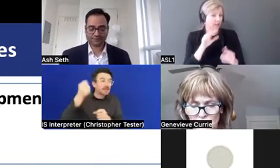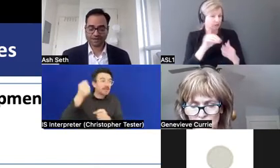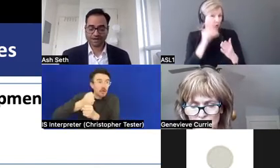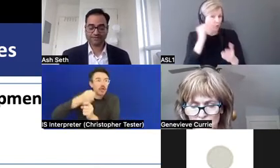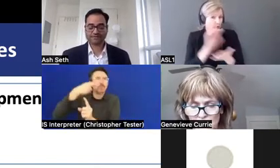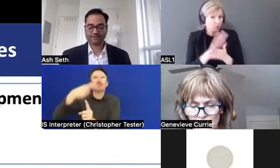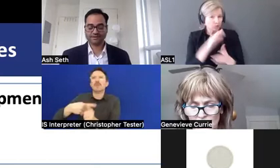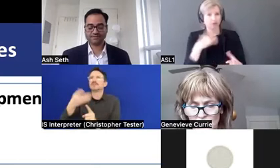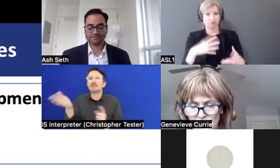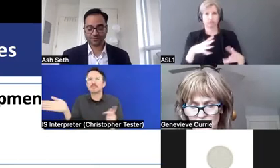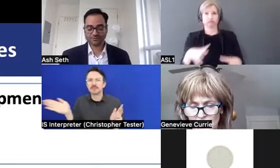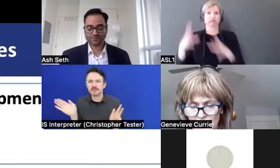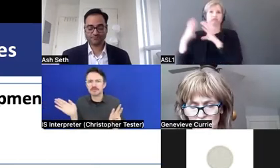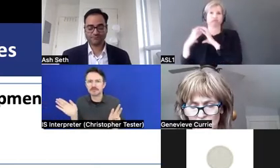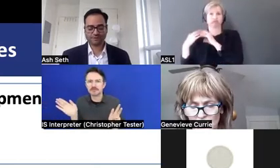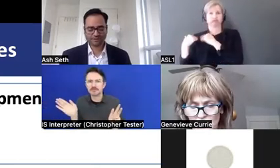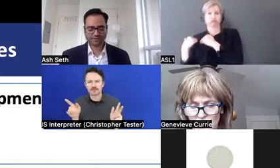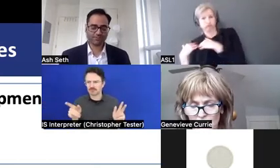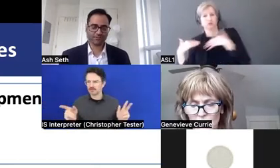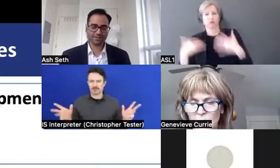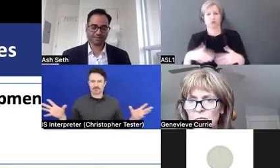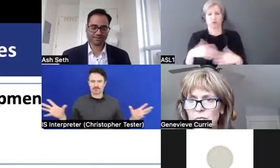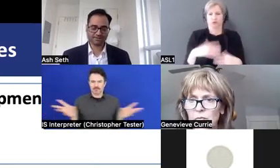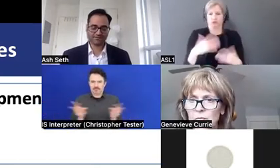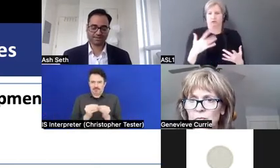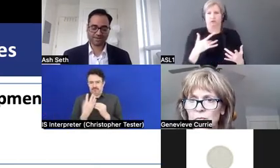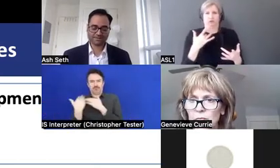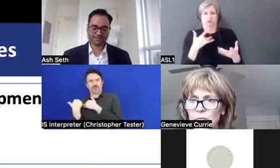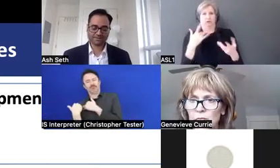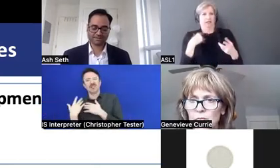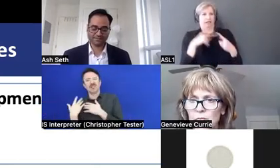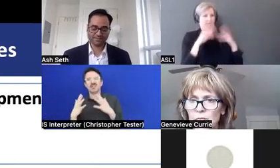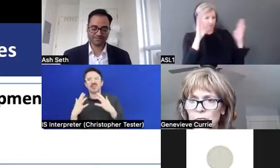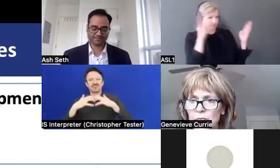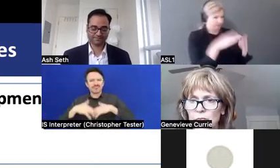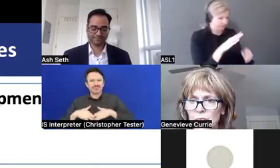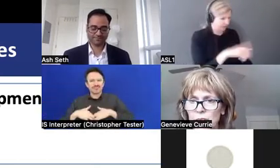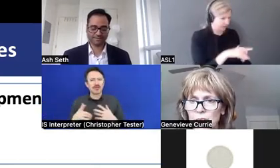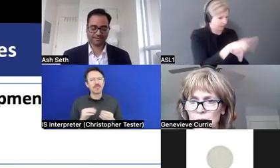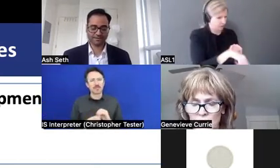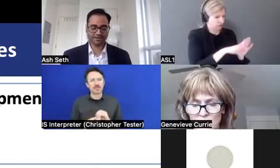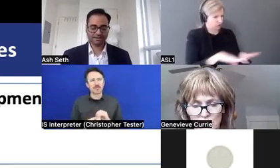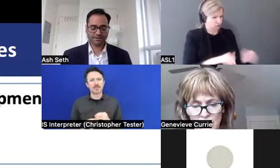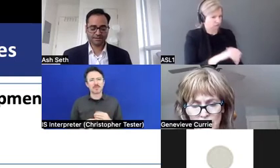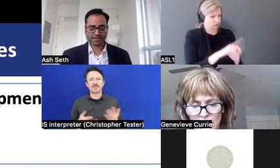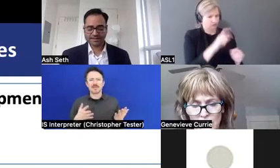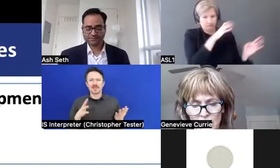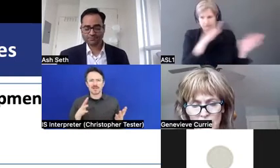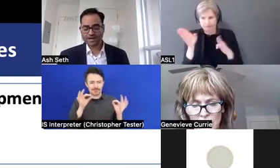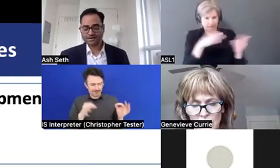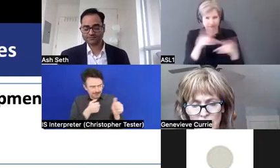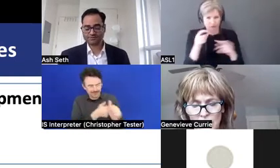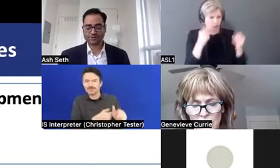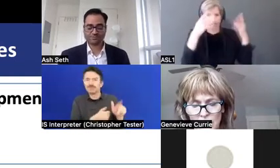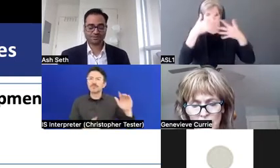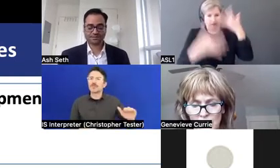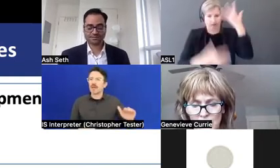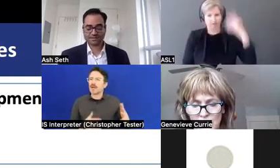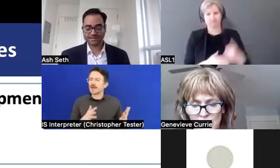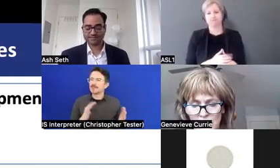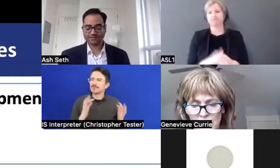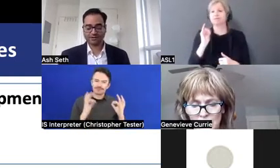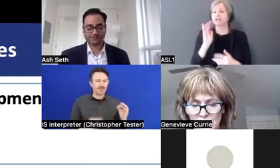of respites and supports further compromised the caregiving capacity of families. The negative impacts of